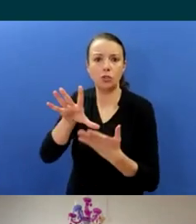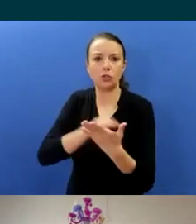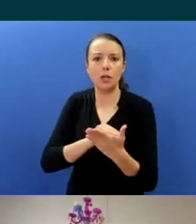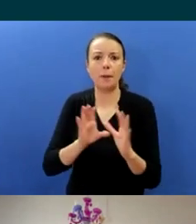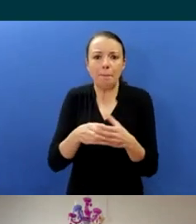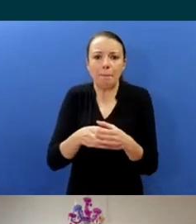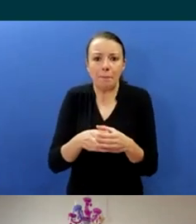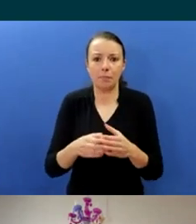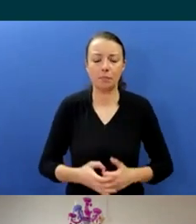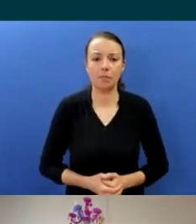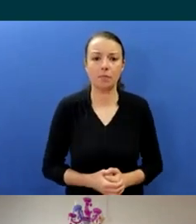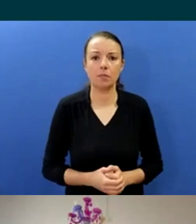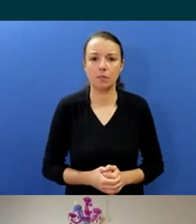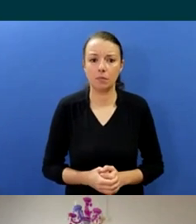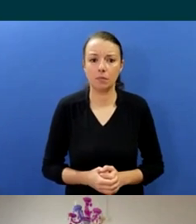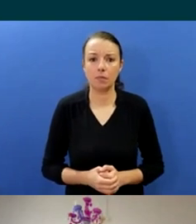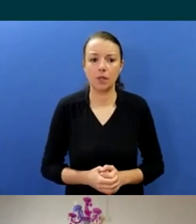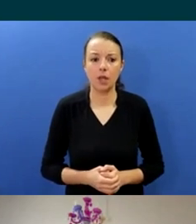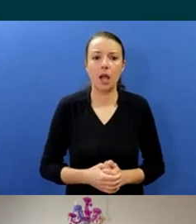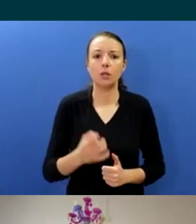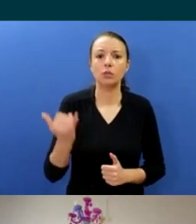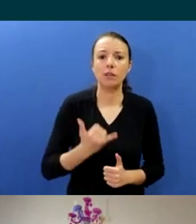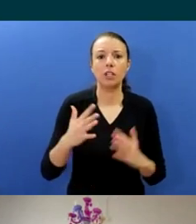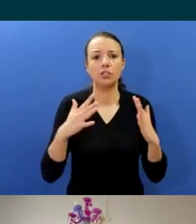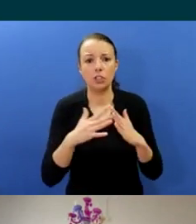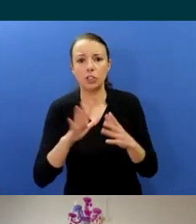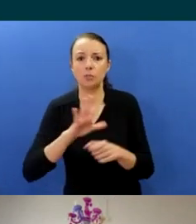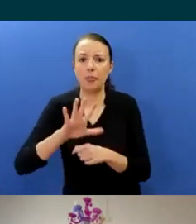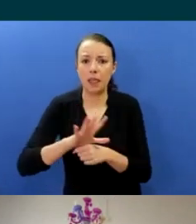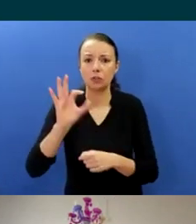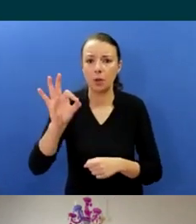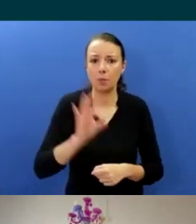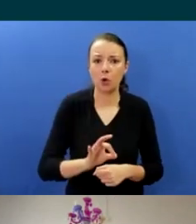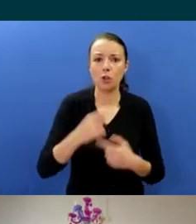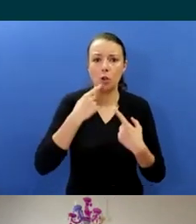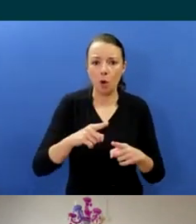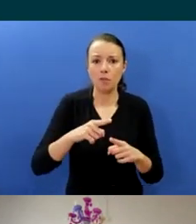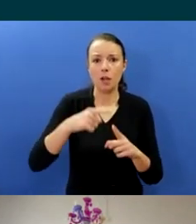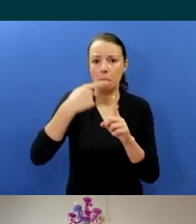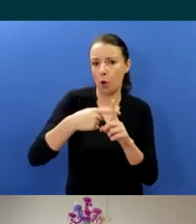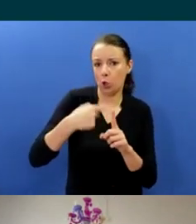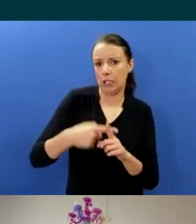of positive answer. So it can be hundreds of people. Then we have a